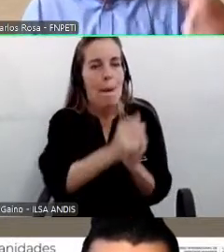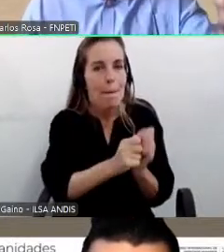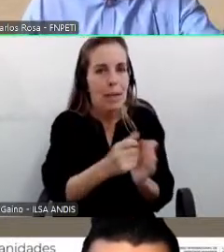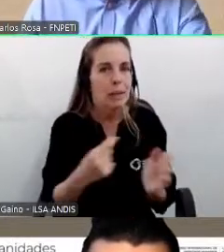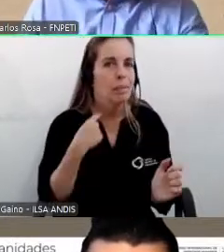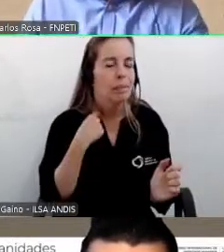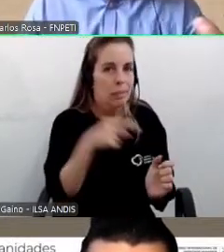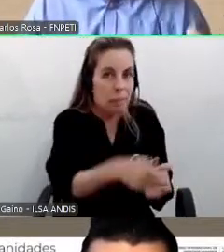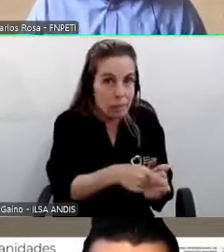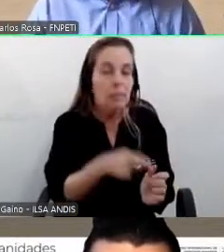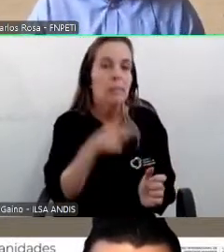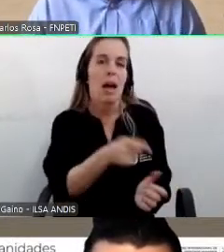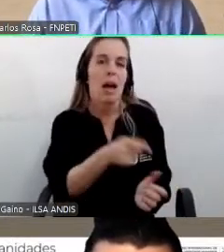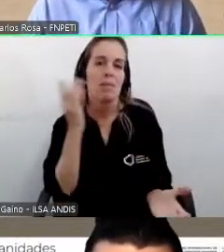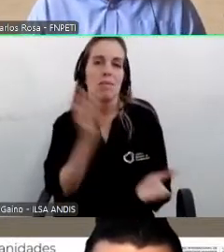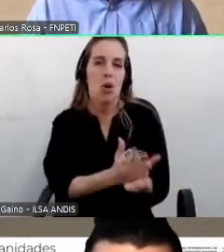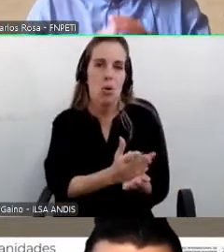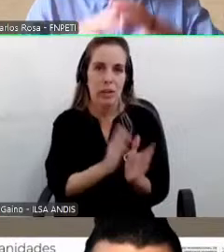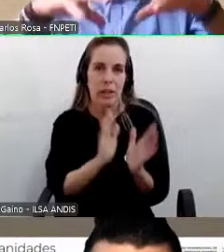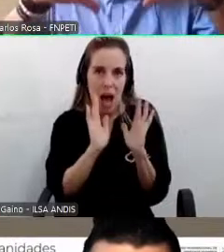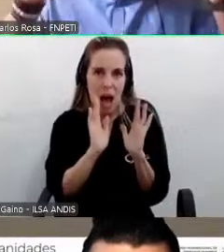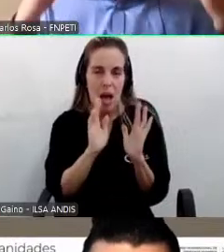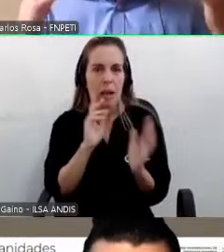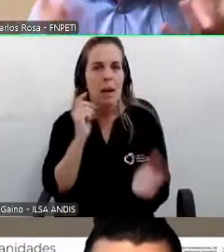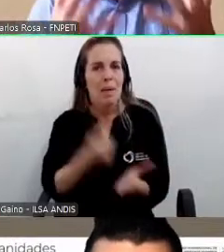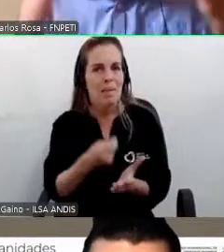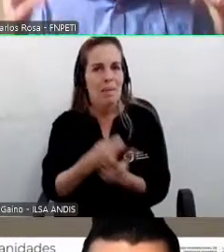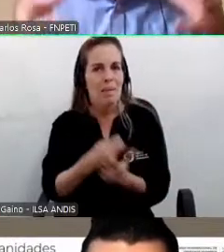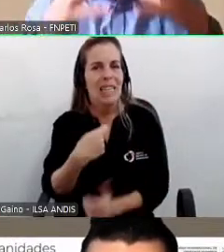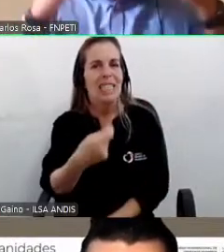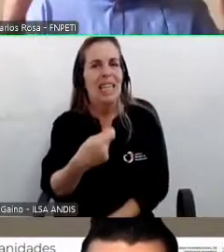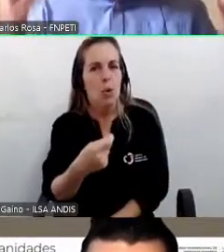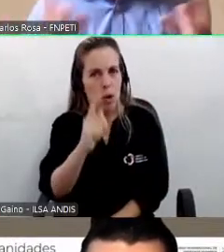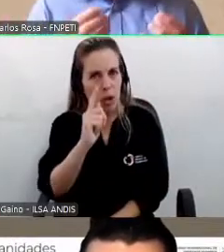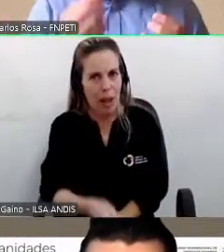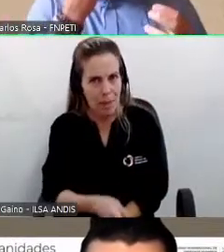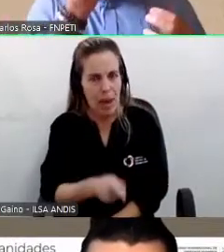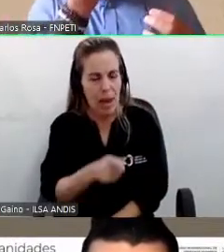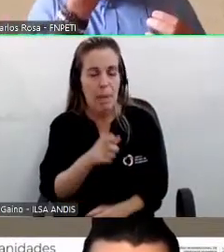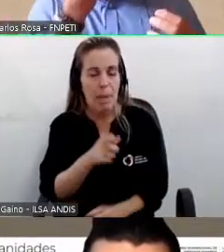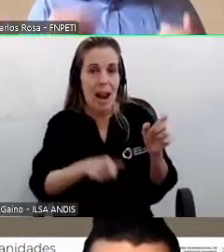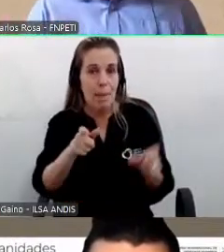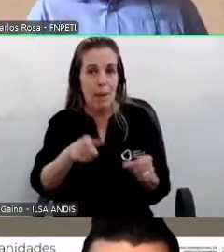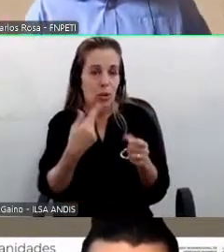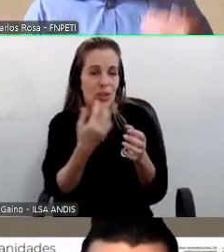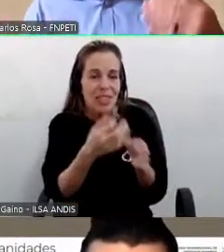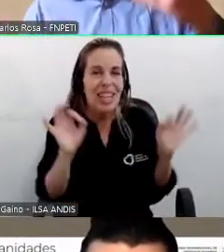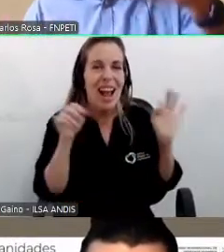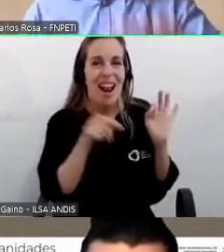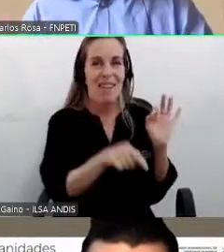dirty list, and there is unemployment insurance. And